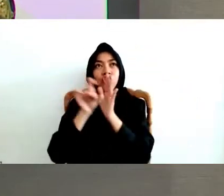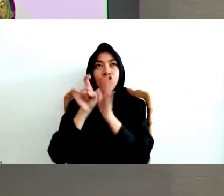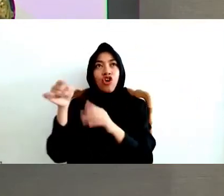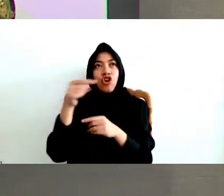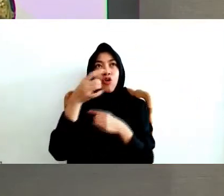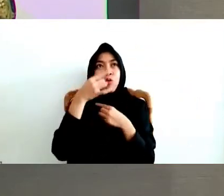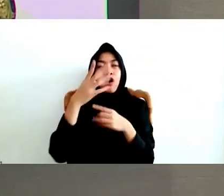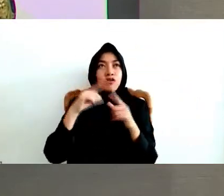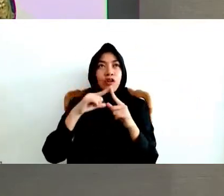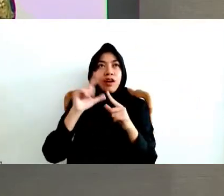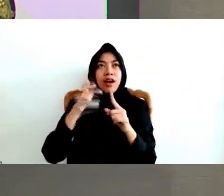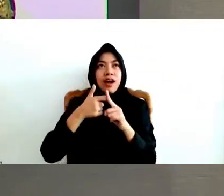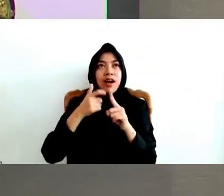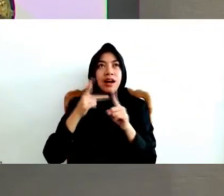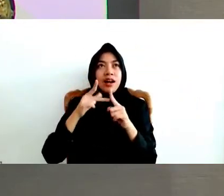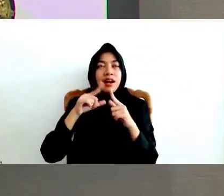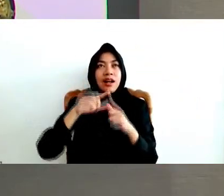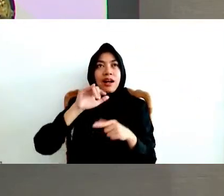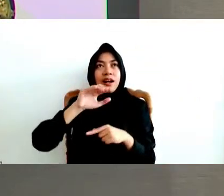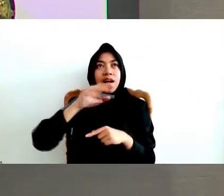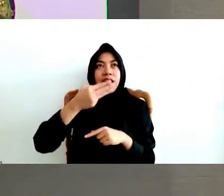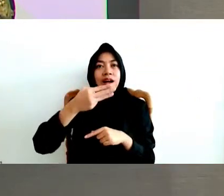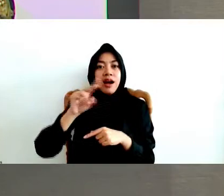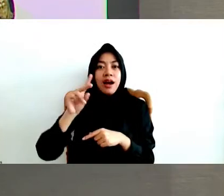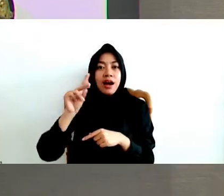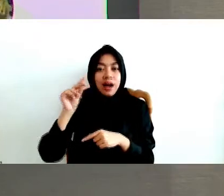Usha mentioned. I think in terms of